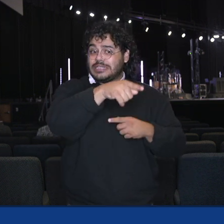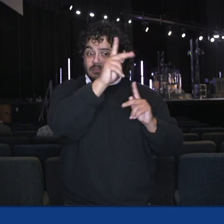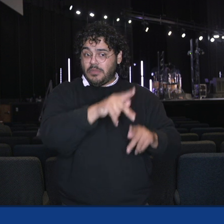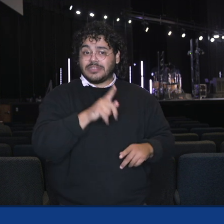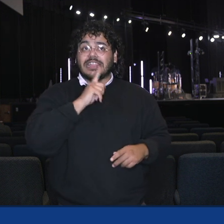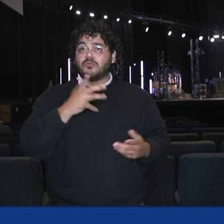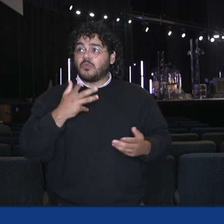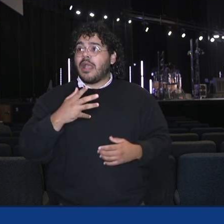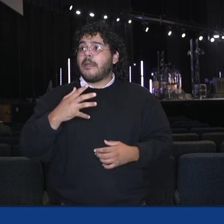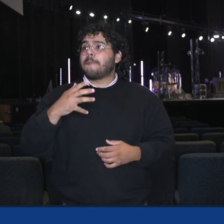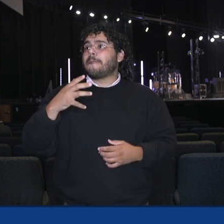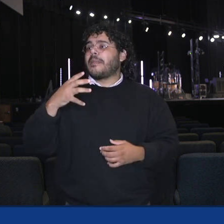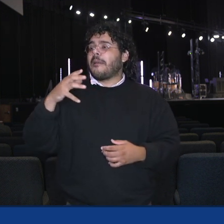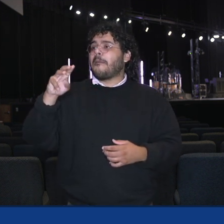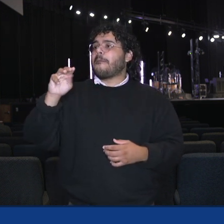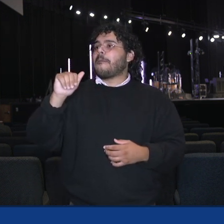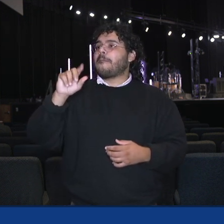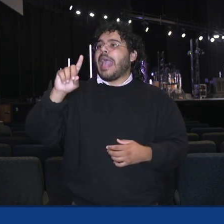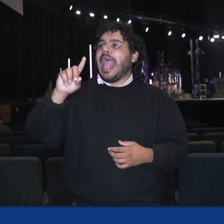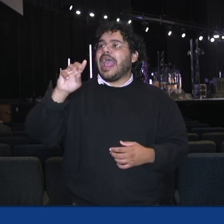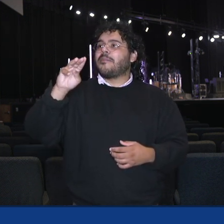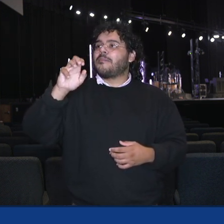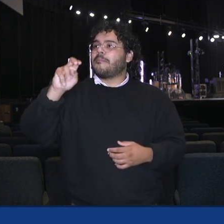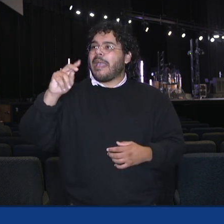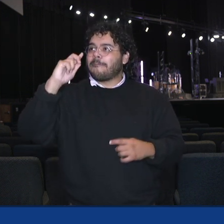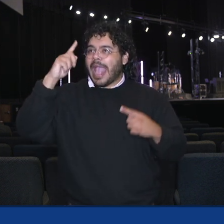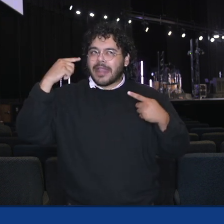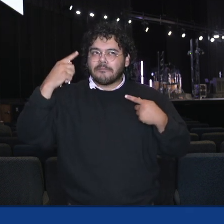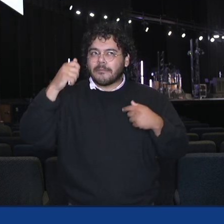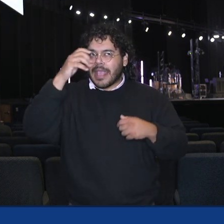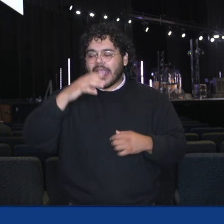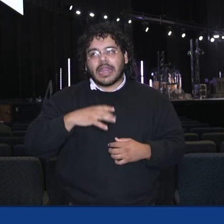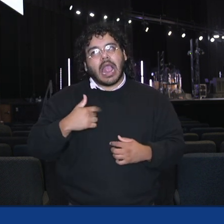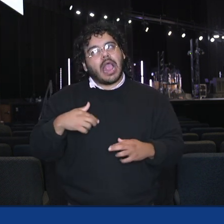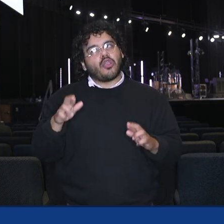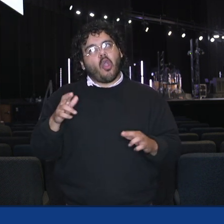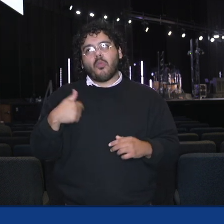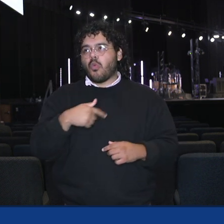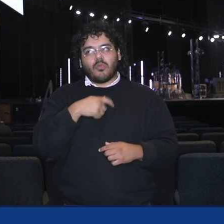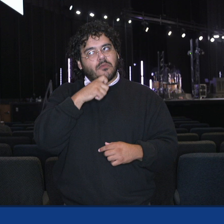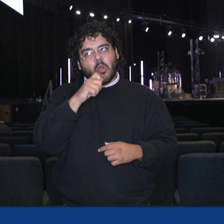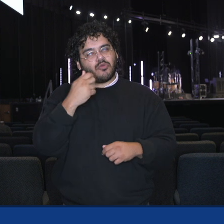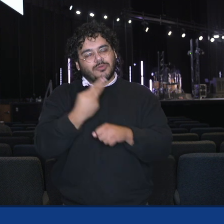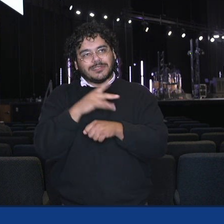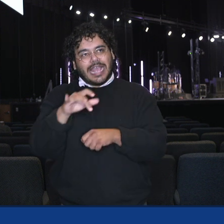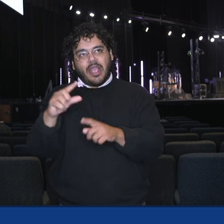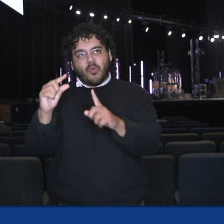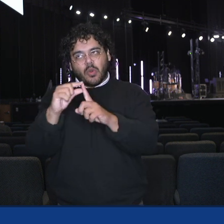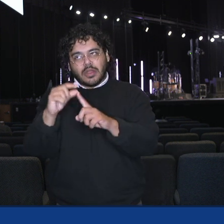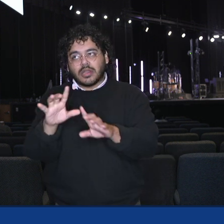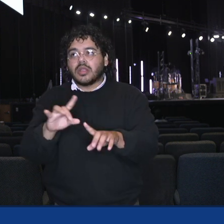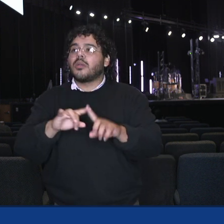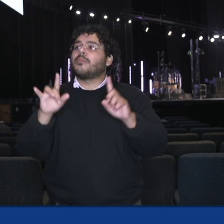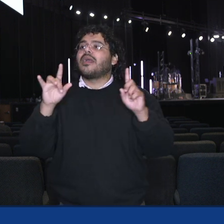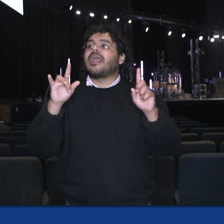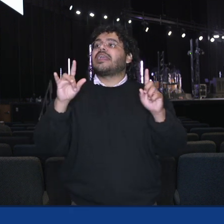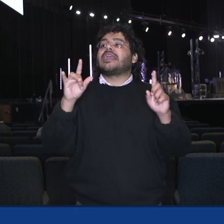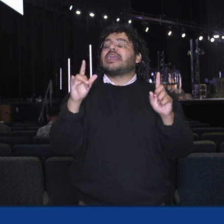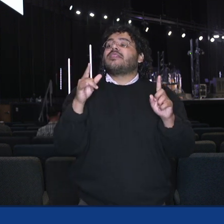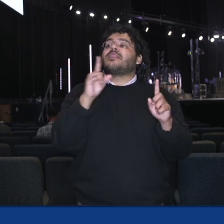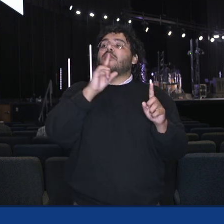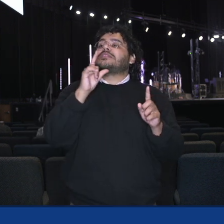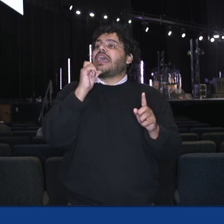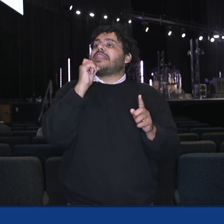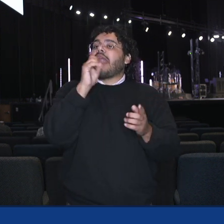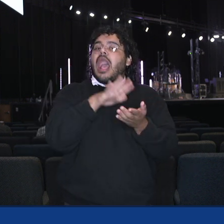use. The Greek word is akatharto, means unclean spirit. The picture is Jesus